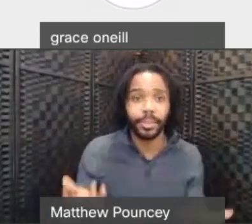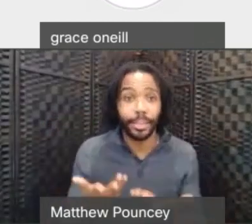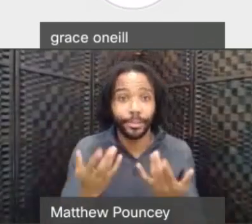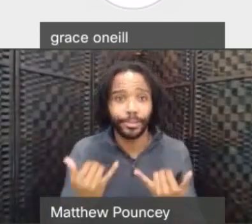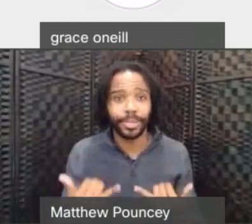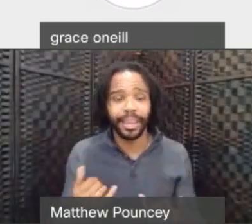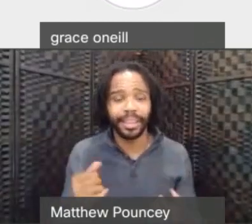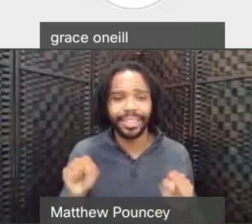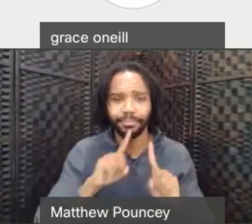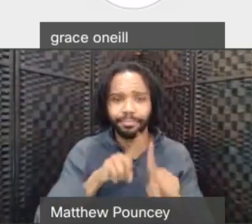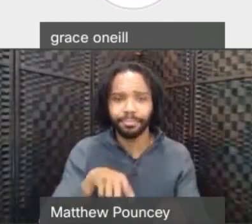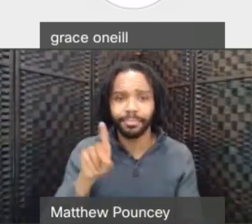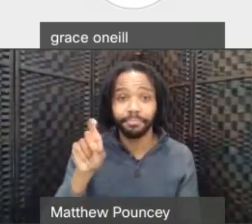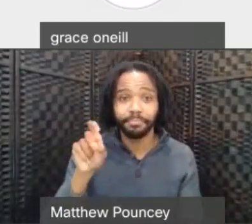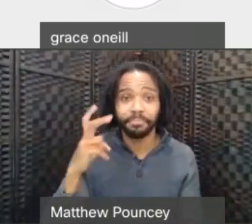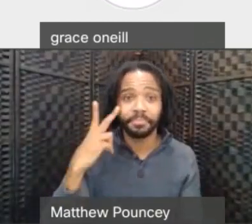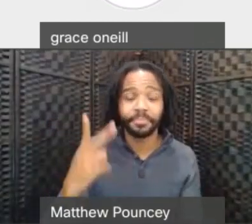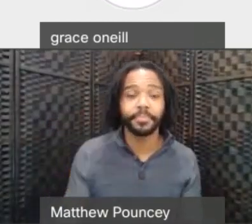today.